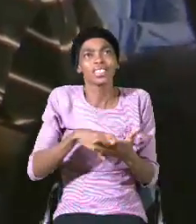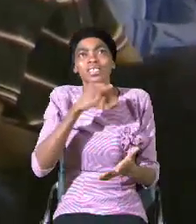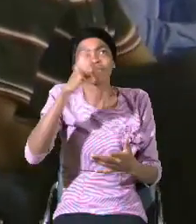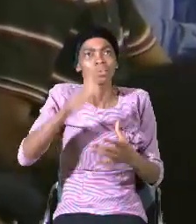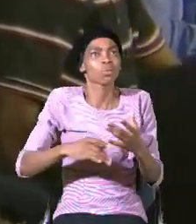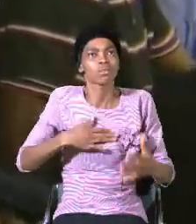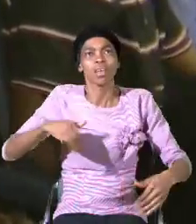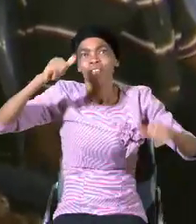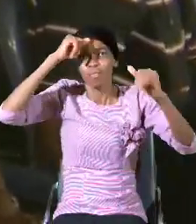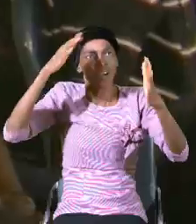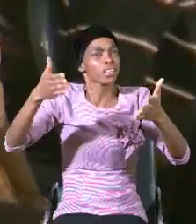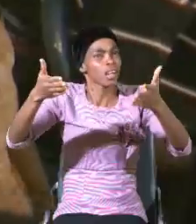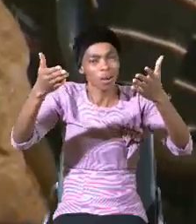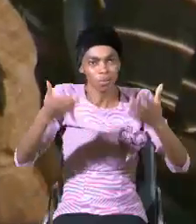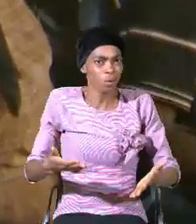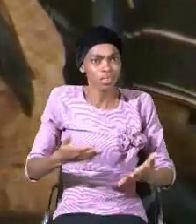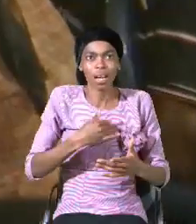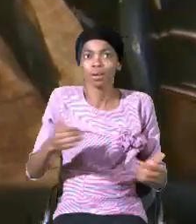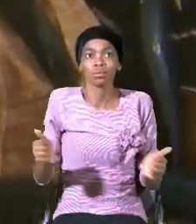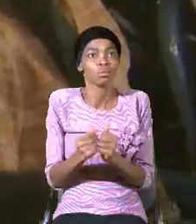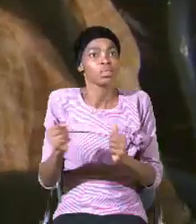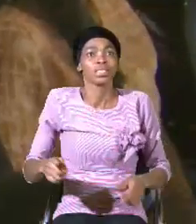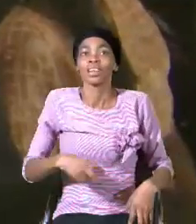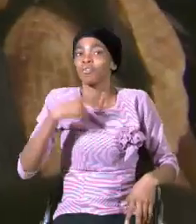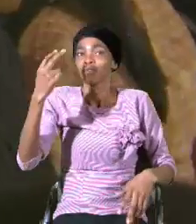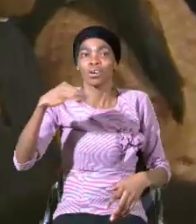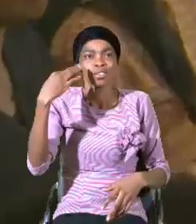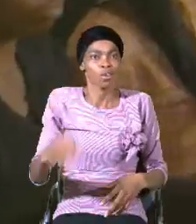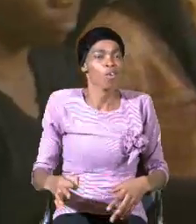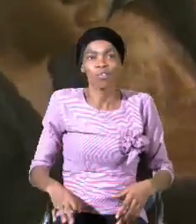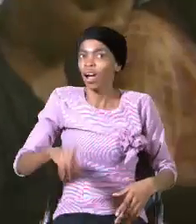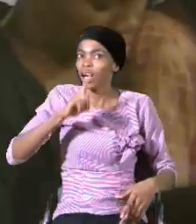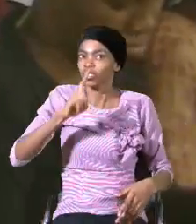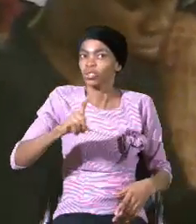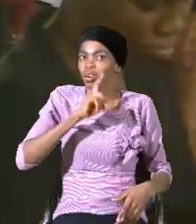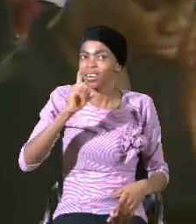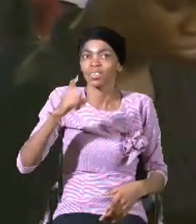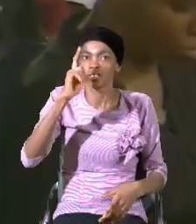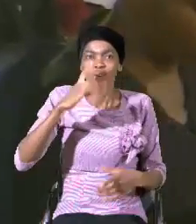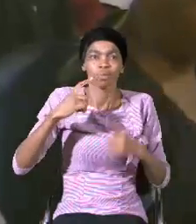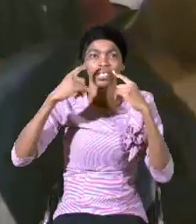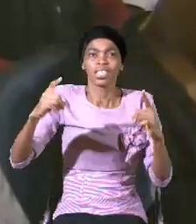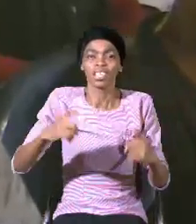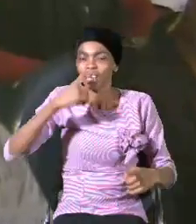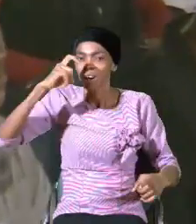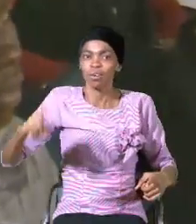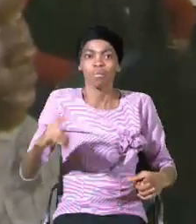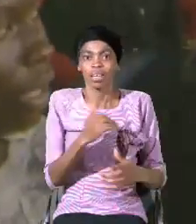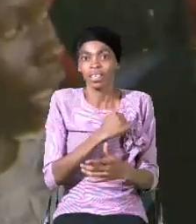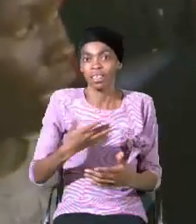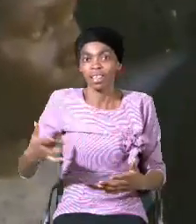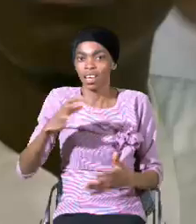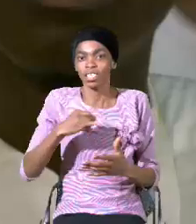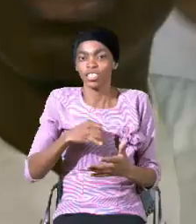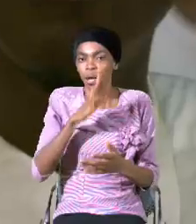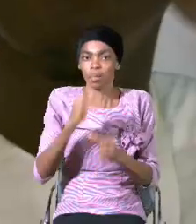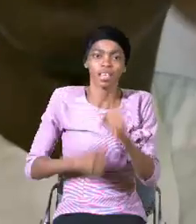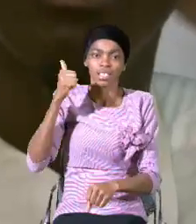wants, and with the voice of assurance, you will decree a thing, it shall be established unto